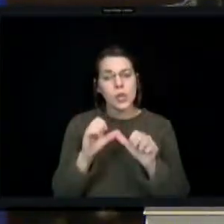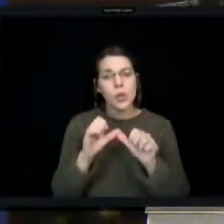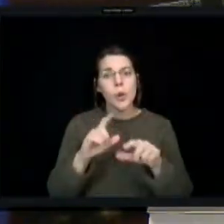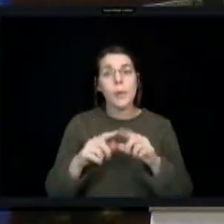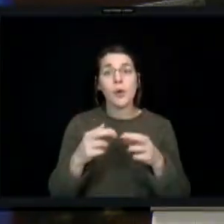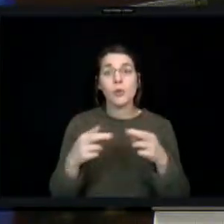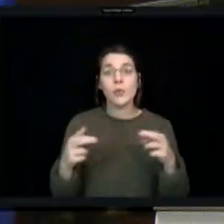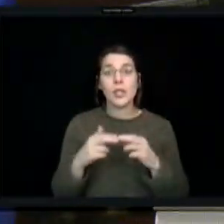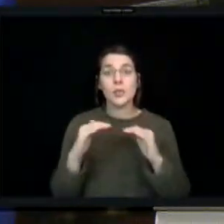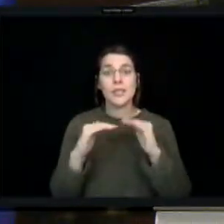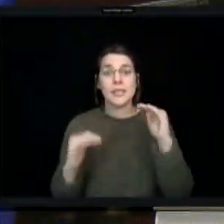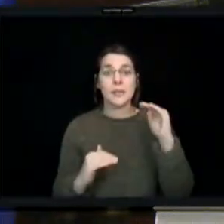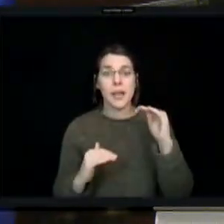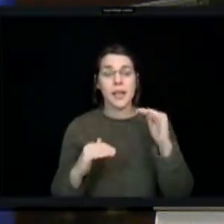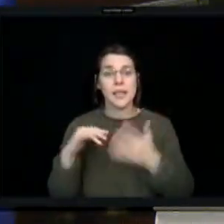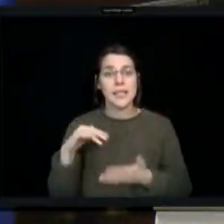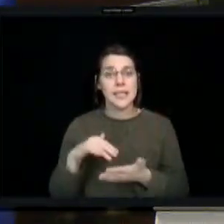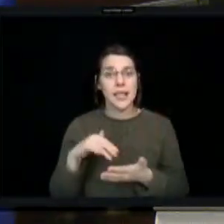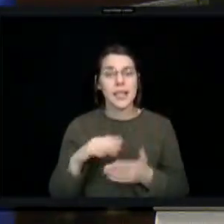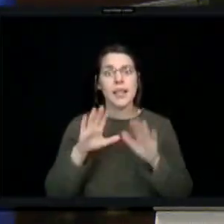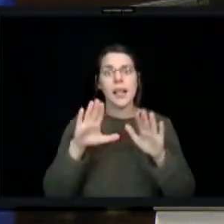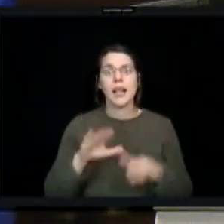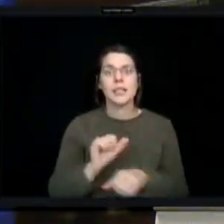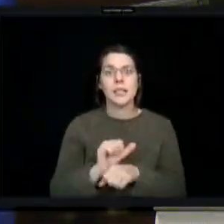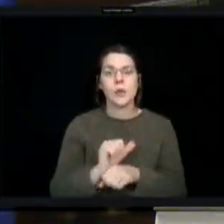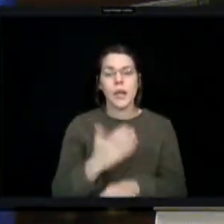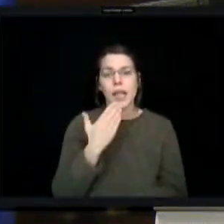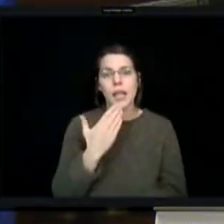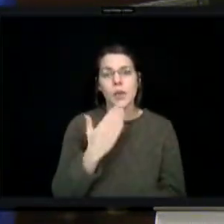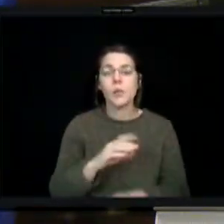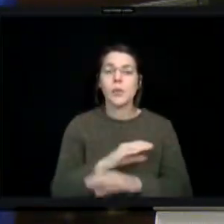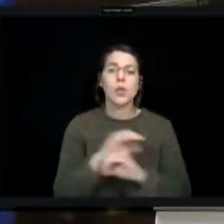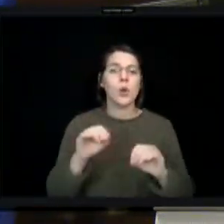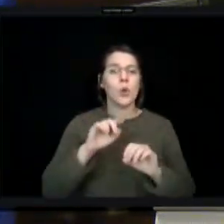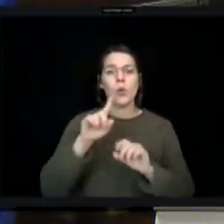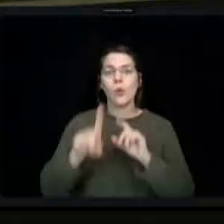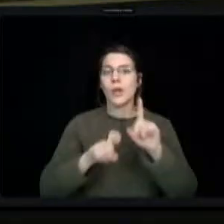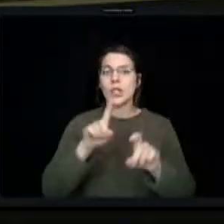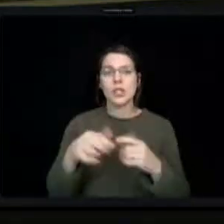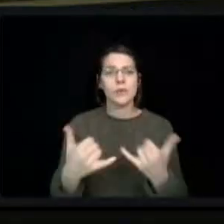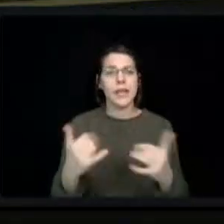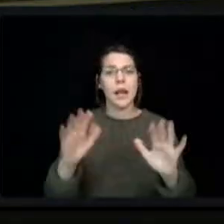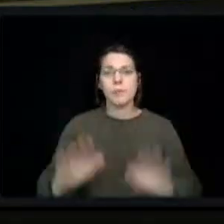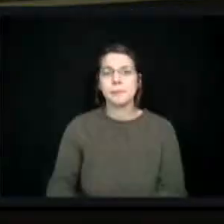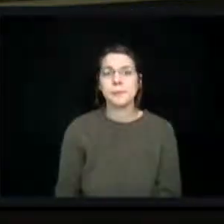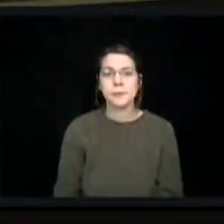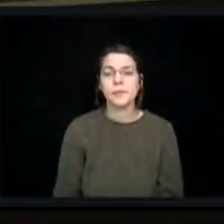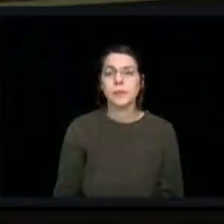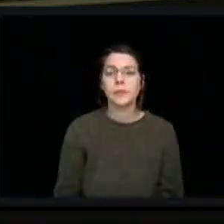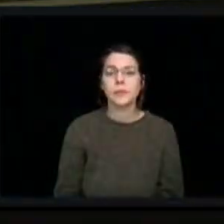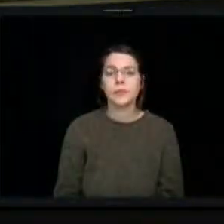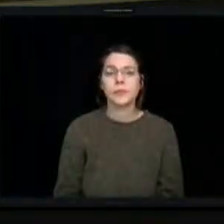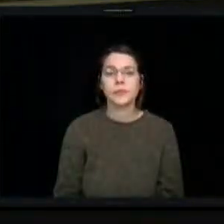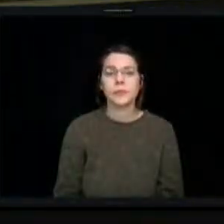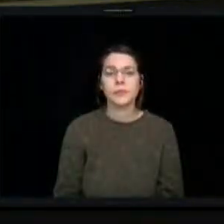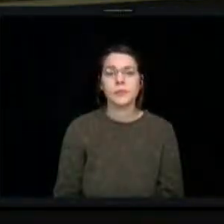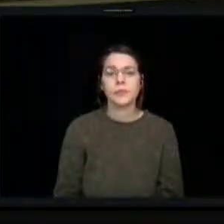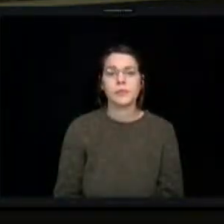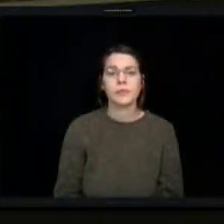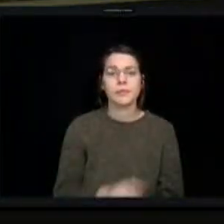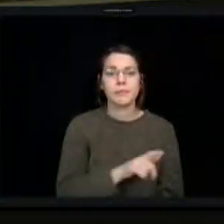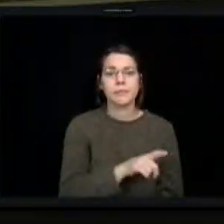study, really excellent work, so thank you. But I don't have any questions at this time. Thank you. Councilman Wilson? Hey,